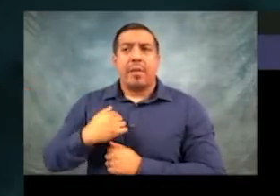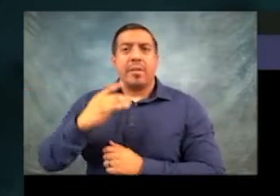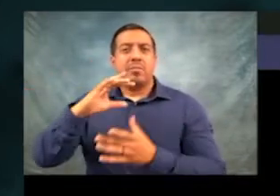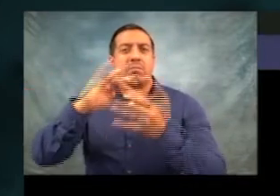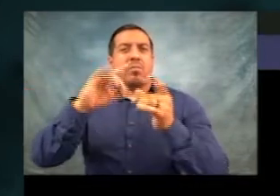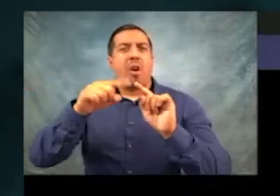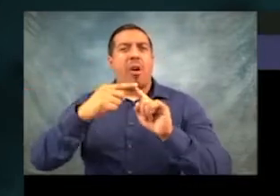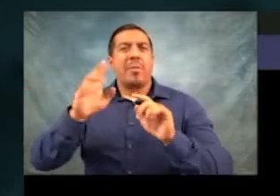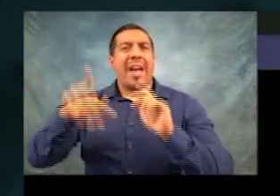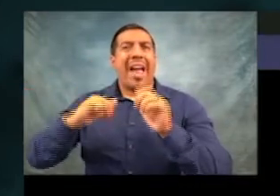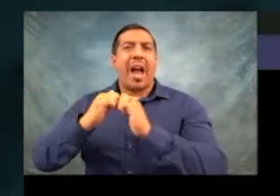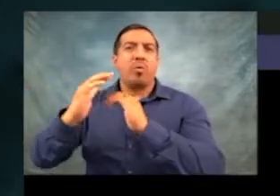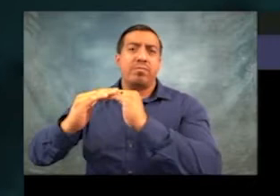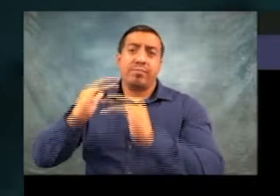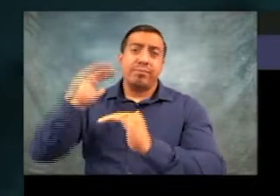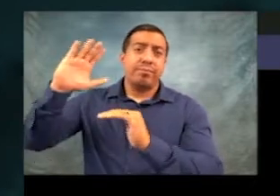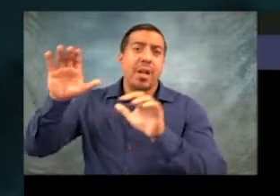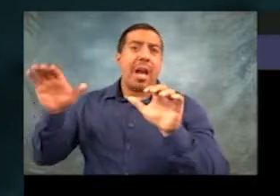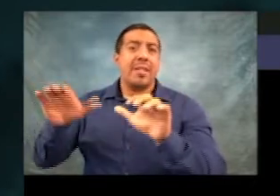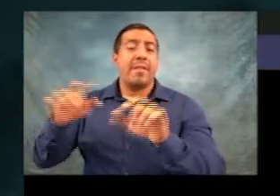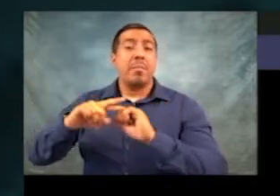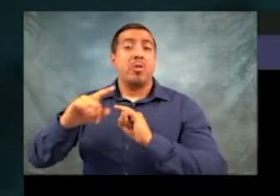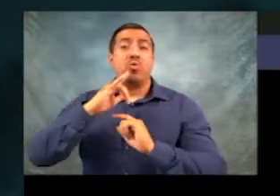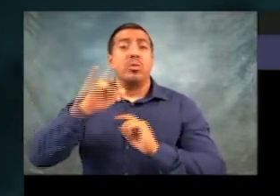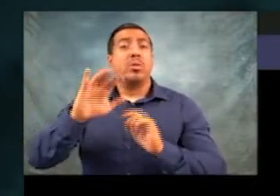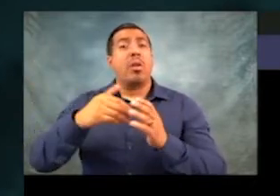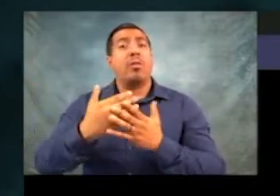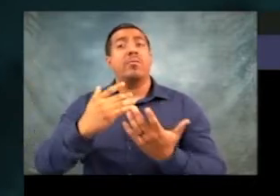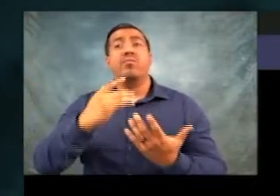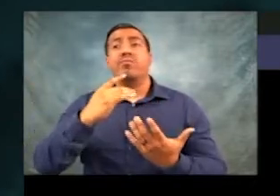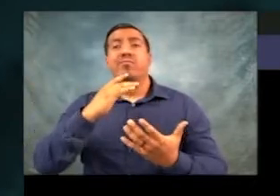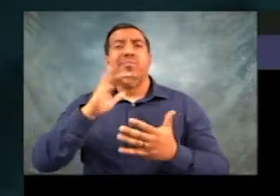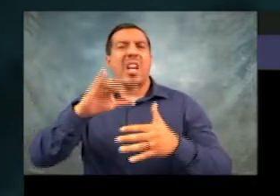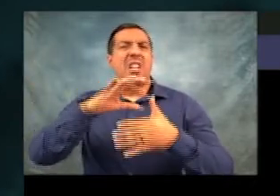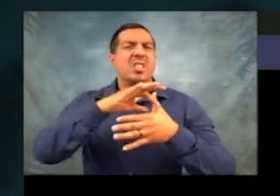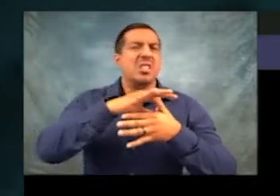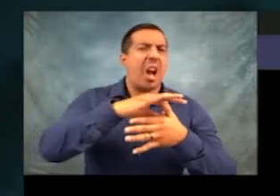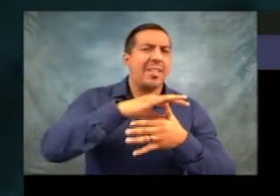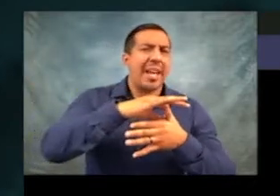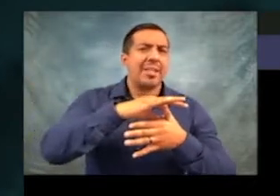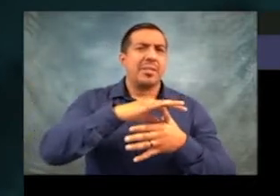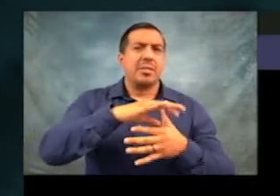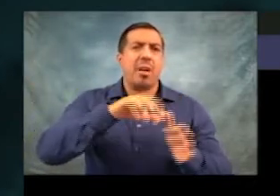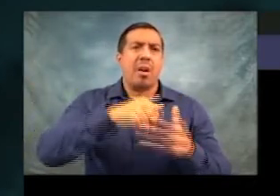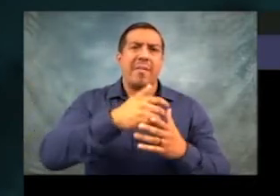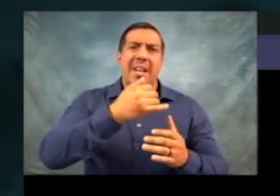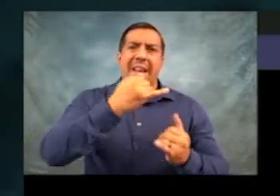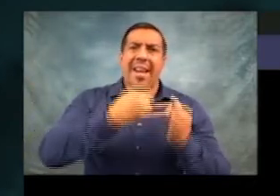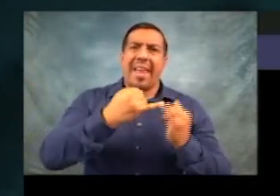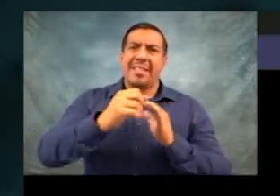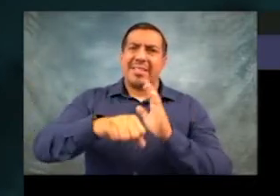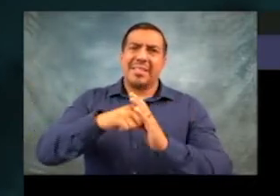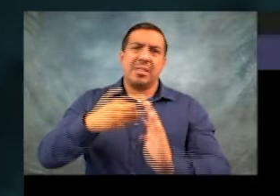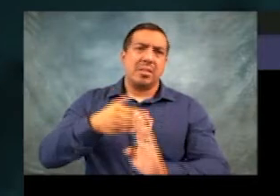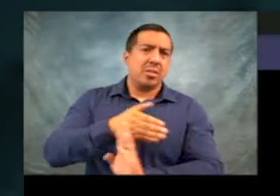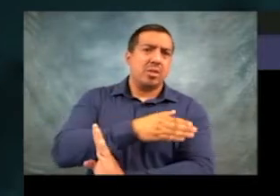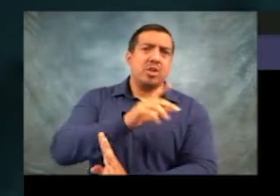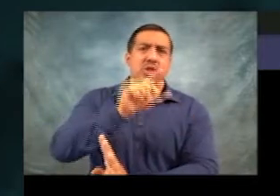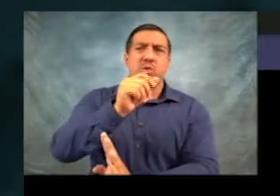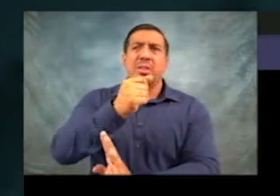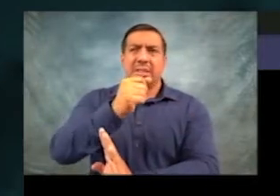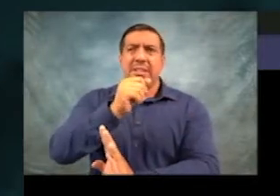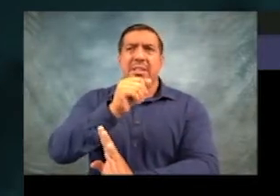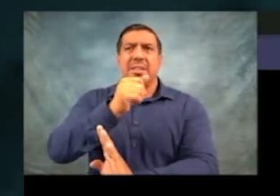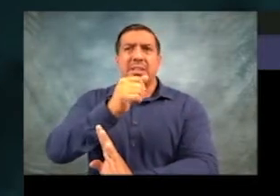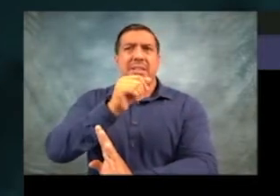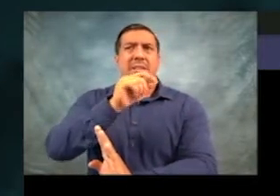of activity. But to place this in context from the last couple of seasons, since 2017, the amount